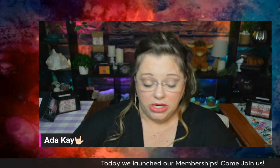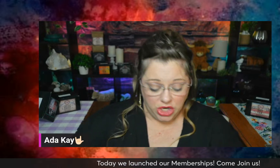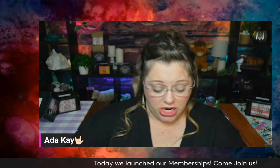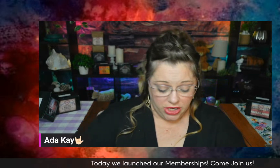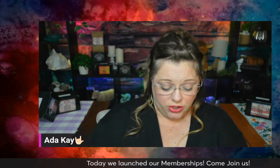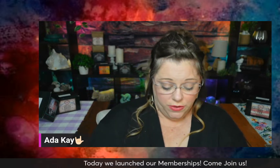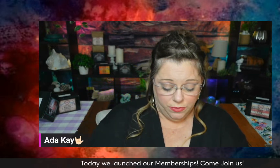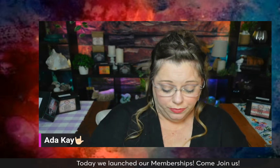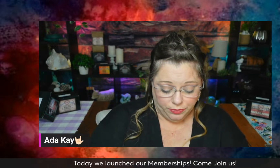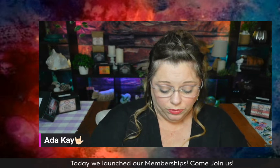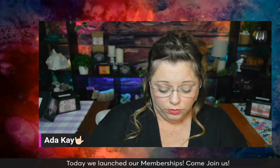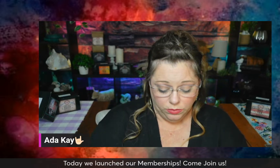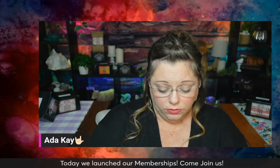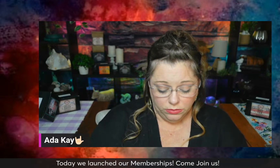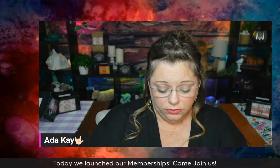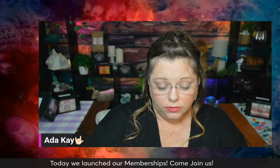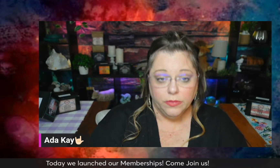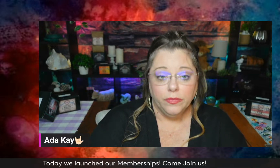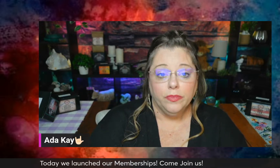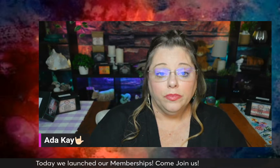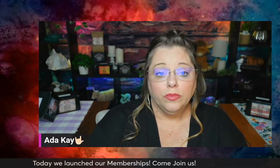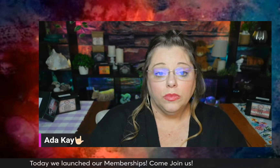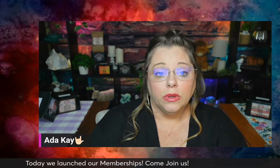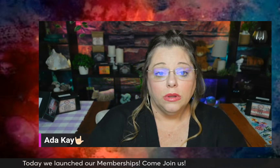that may change.